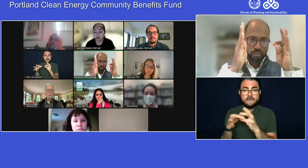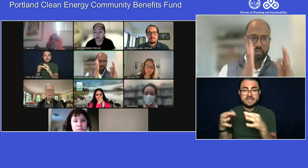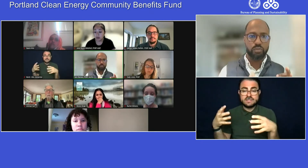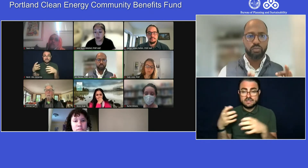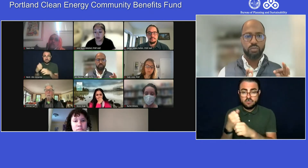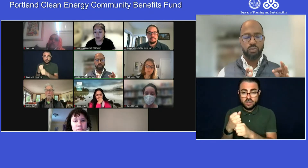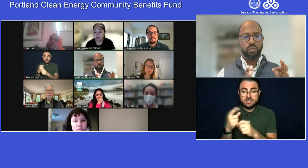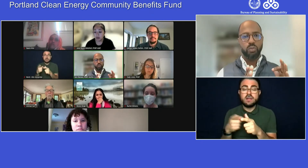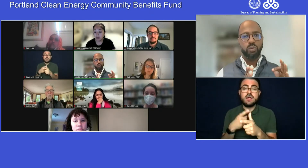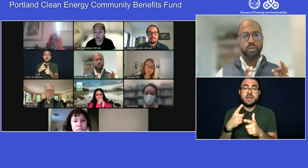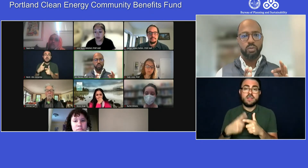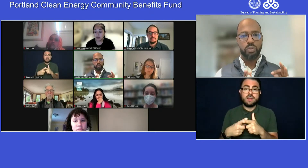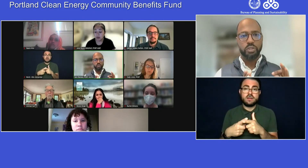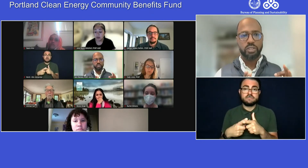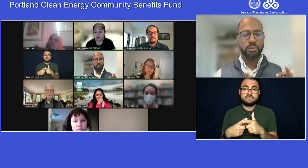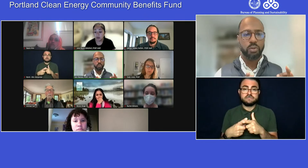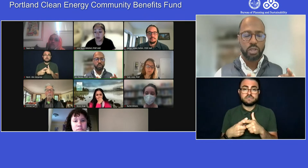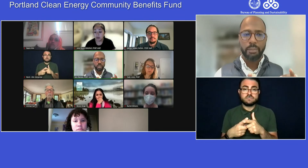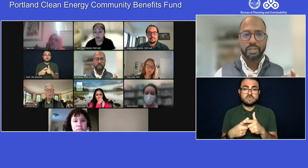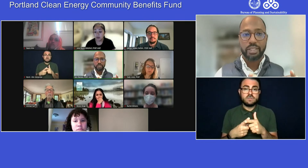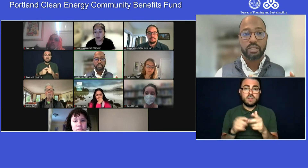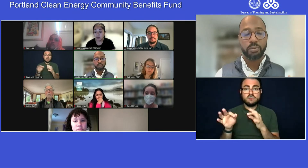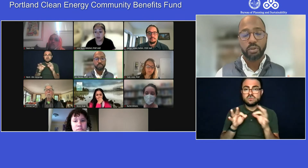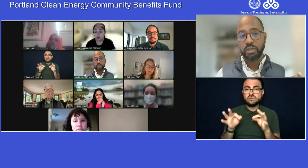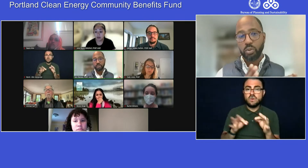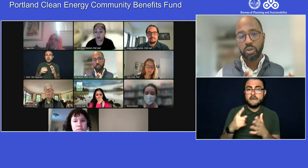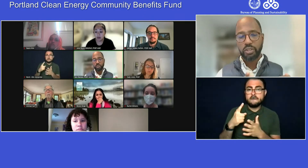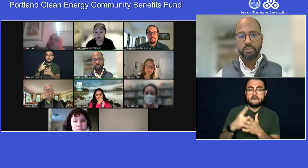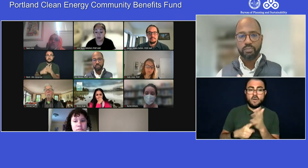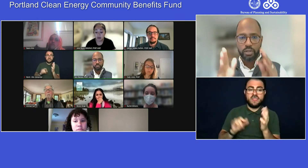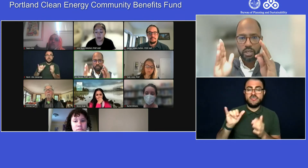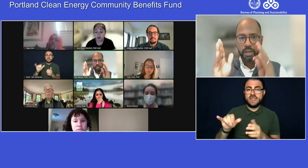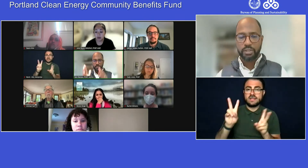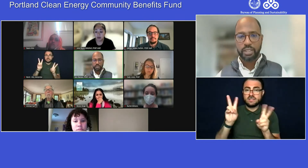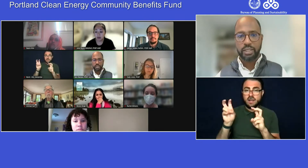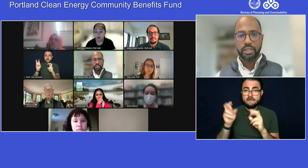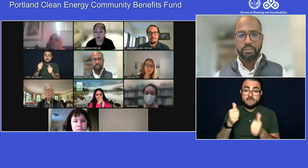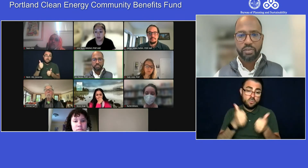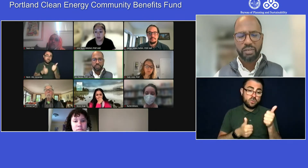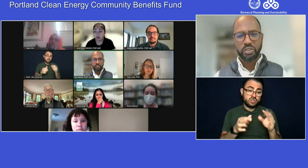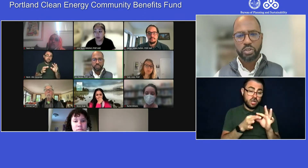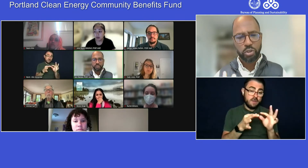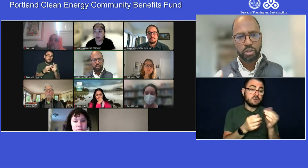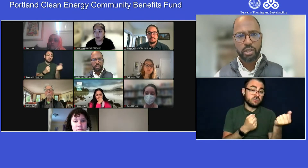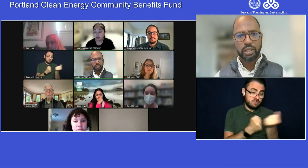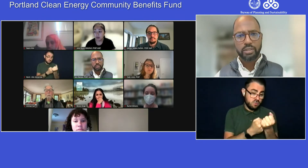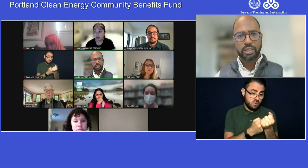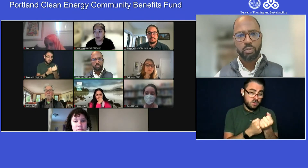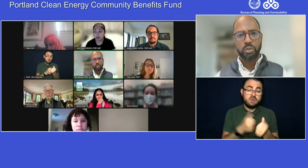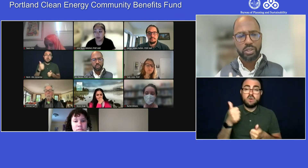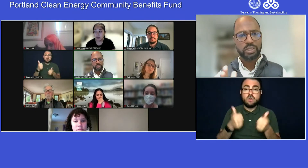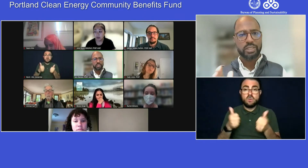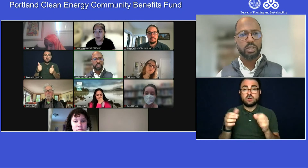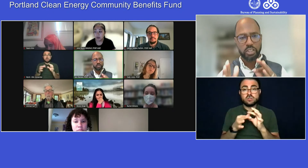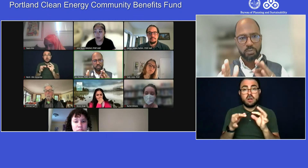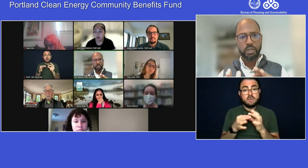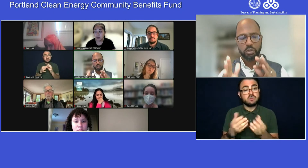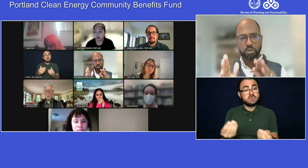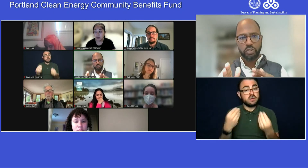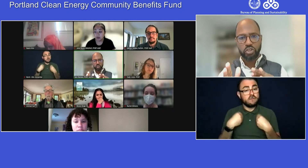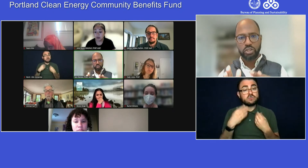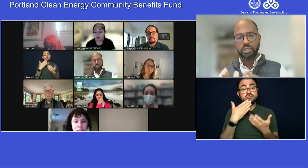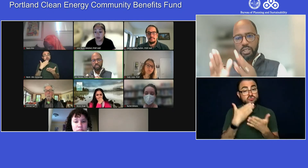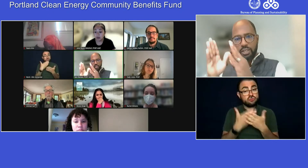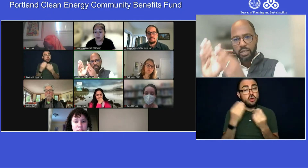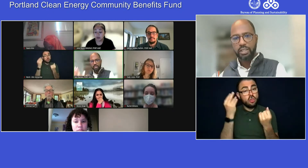both what was comments that supported the work, comments that give us good thoughts that we were considering